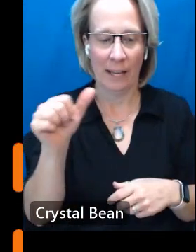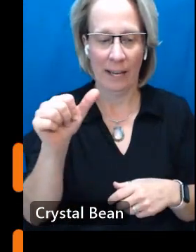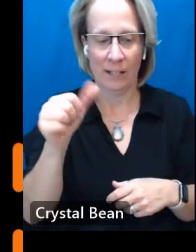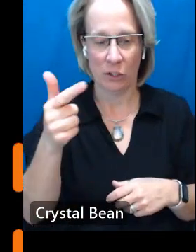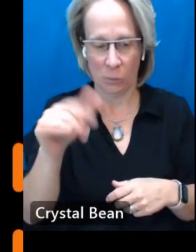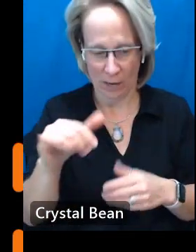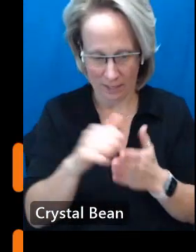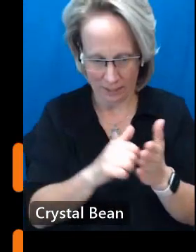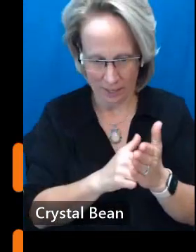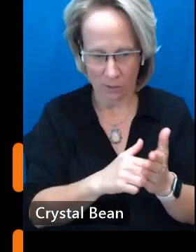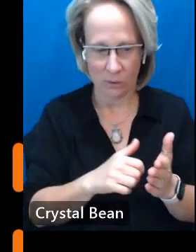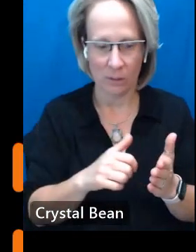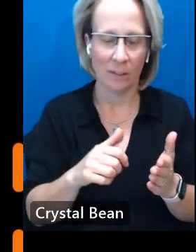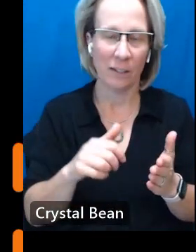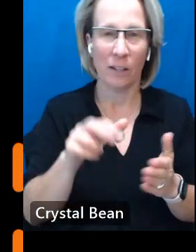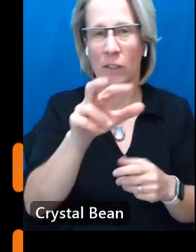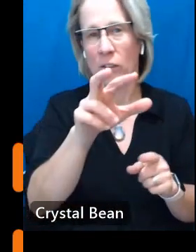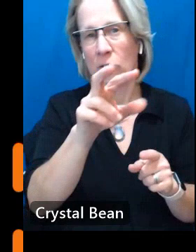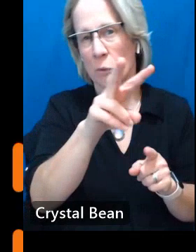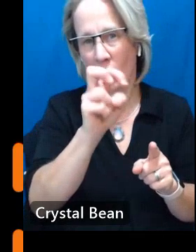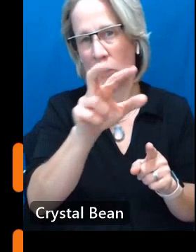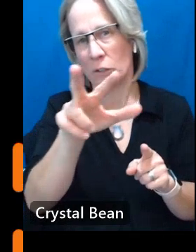200s, 300s, 400s.